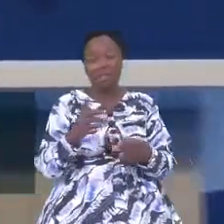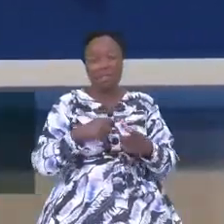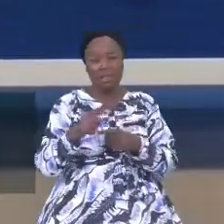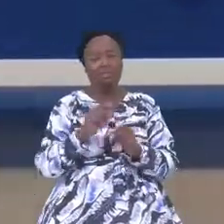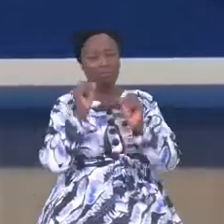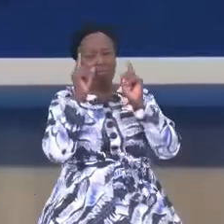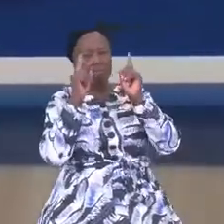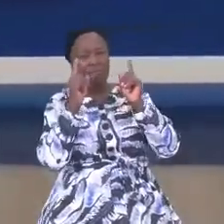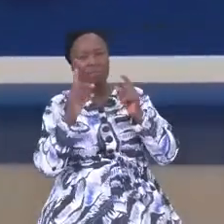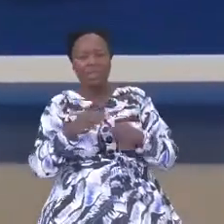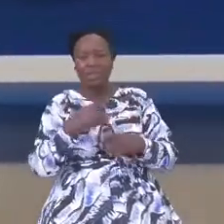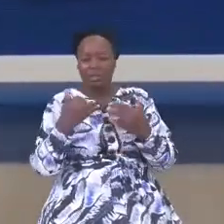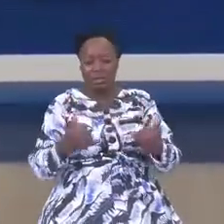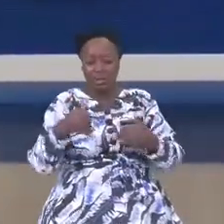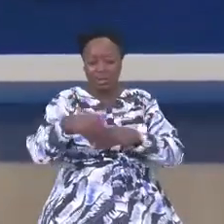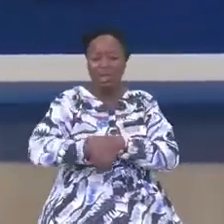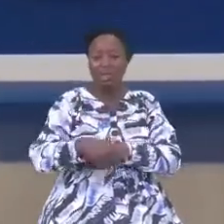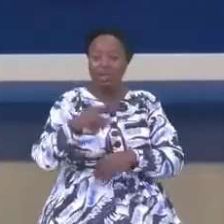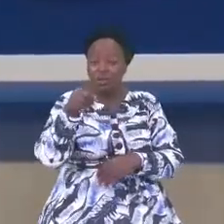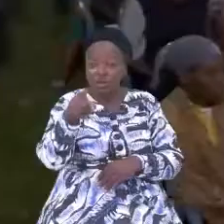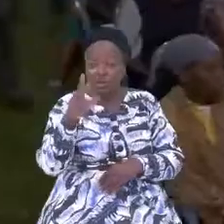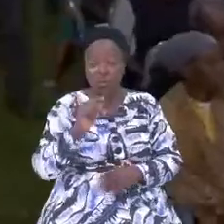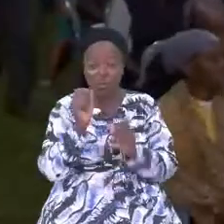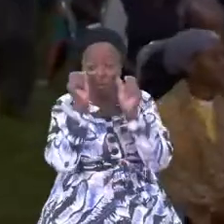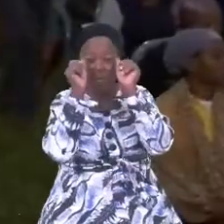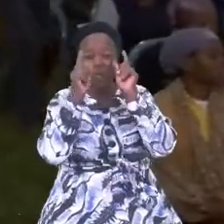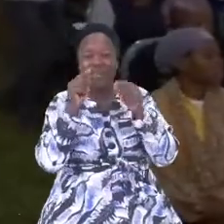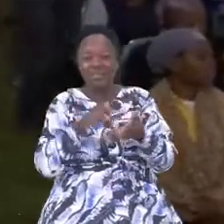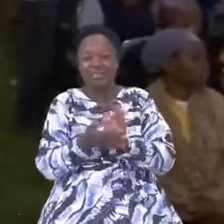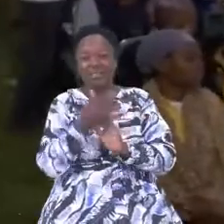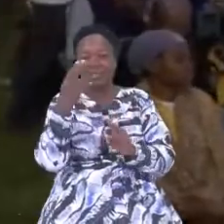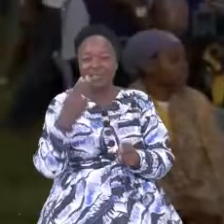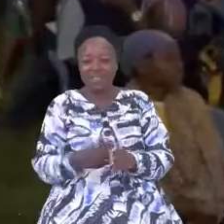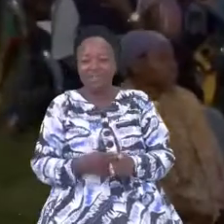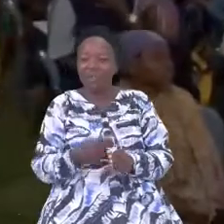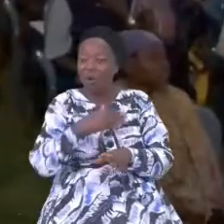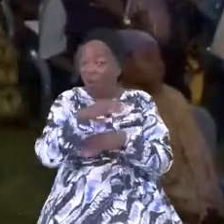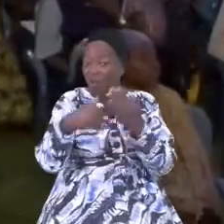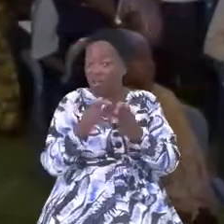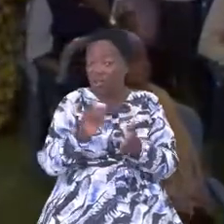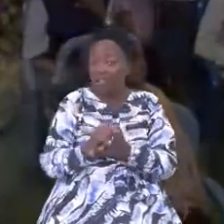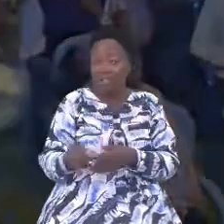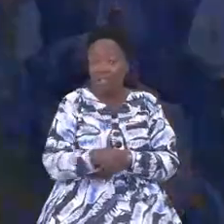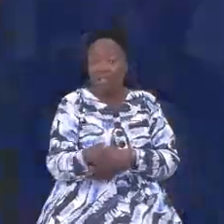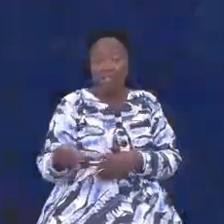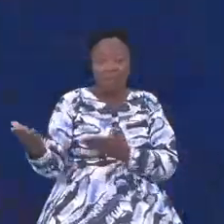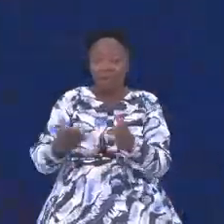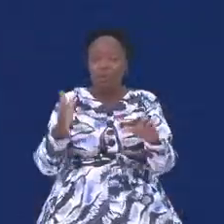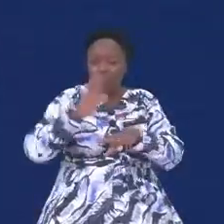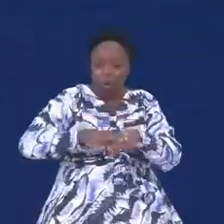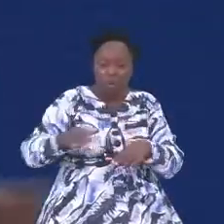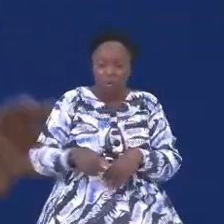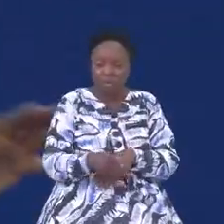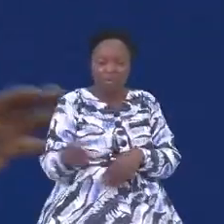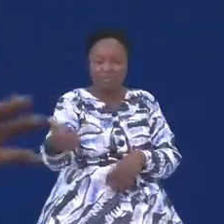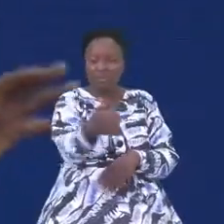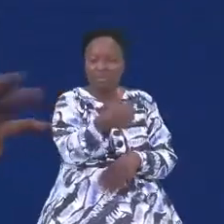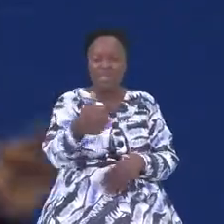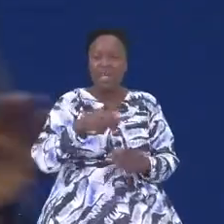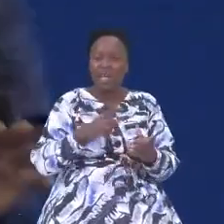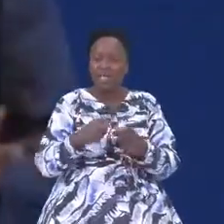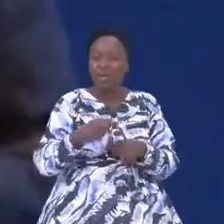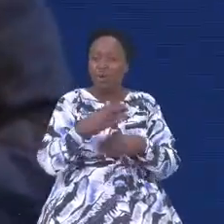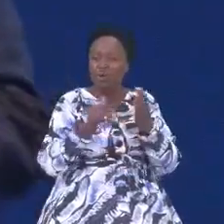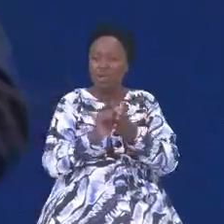up. Tonight, you will wake up. All the things they brought upon themselves, of the things